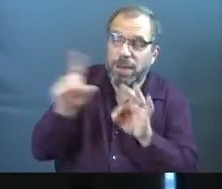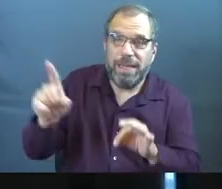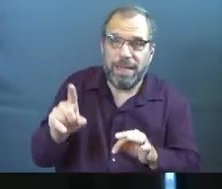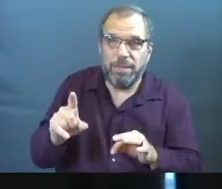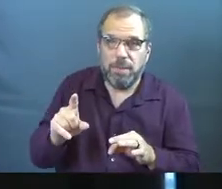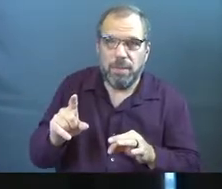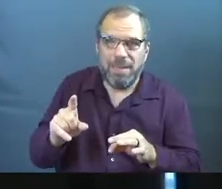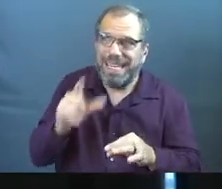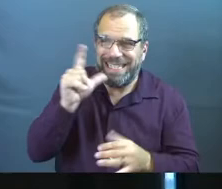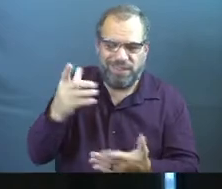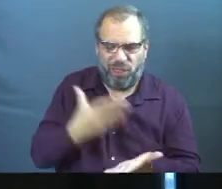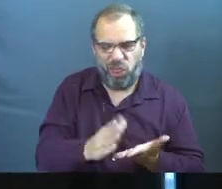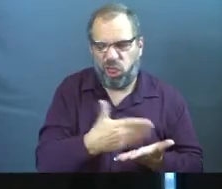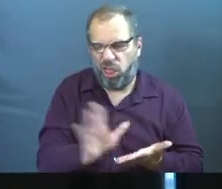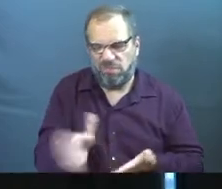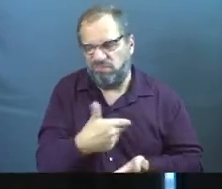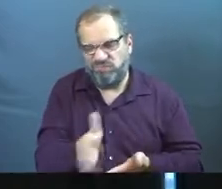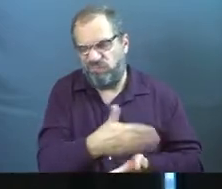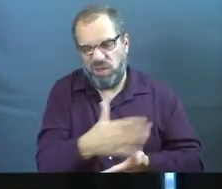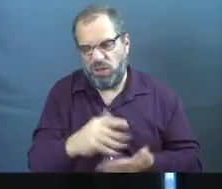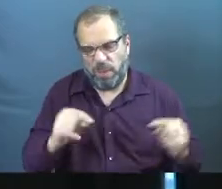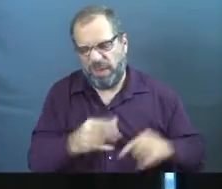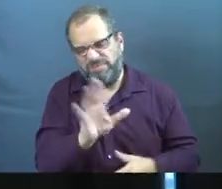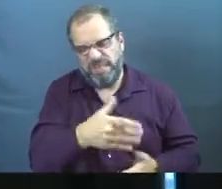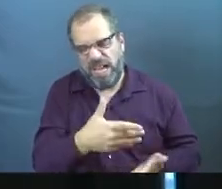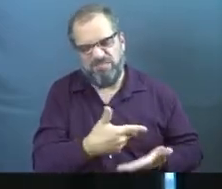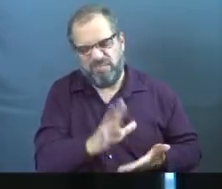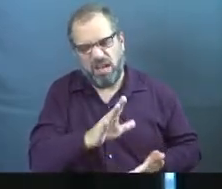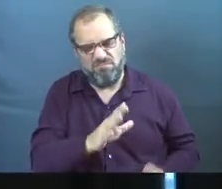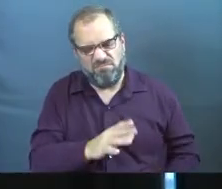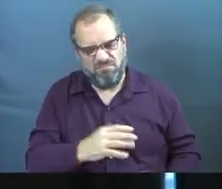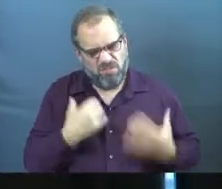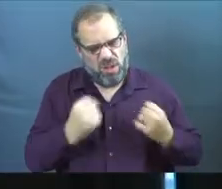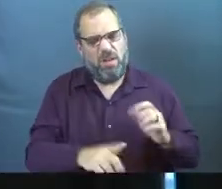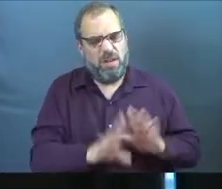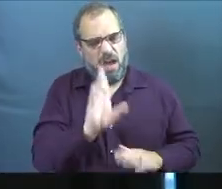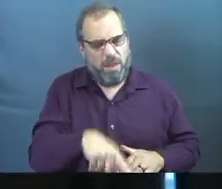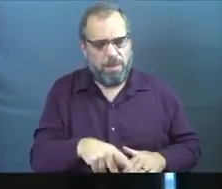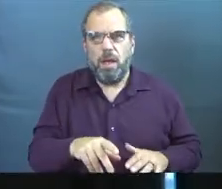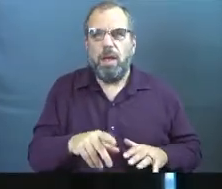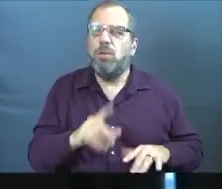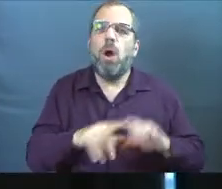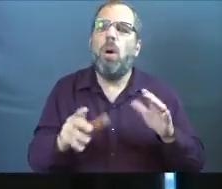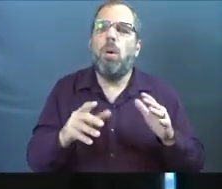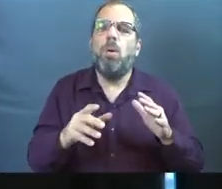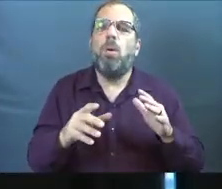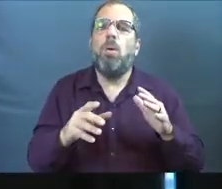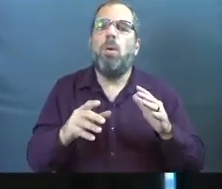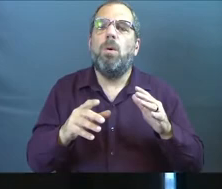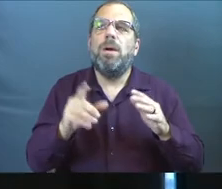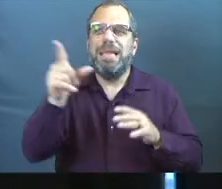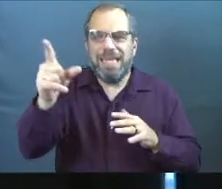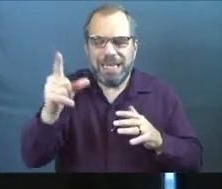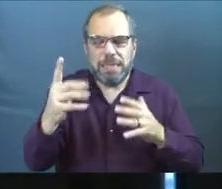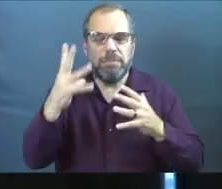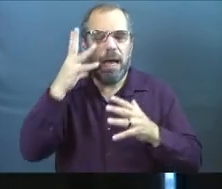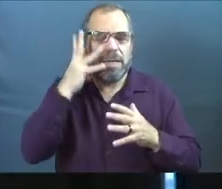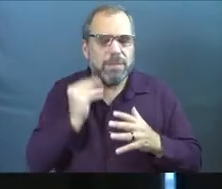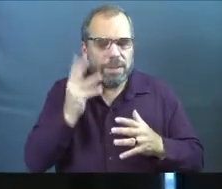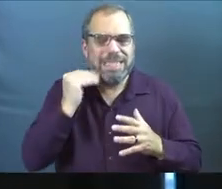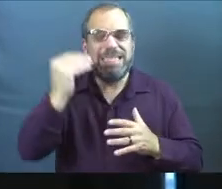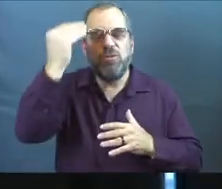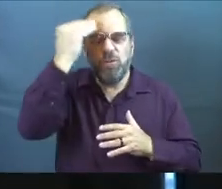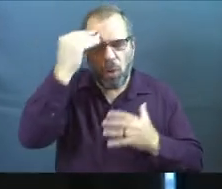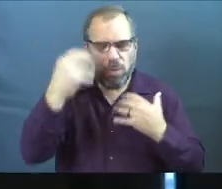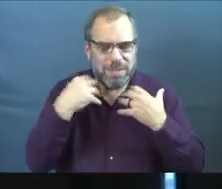up, that's old news. No. He understands. And he loves us so much, he's like, I don't want you to stay in that broken spot forever.